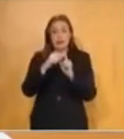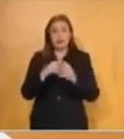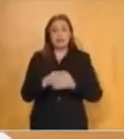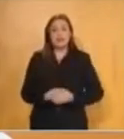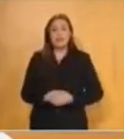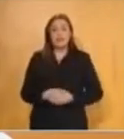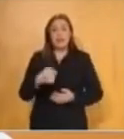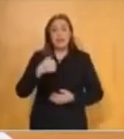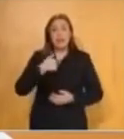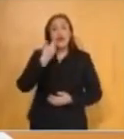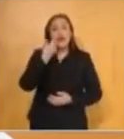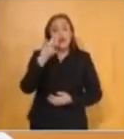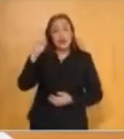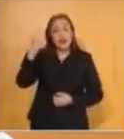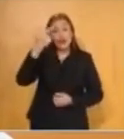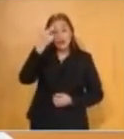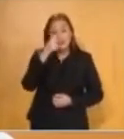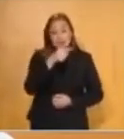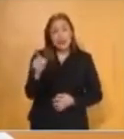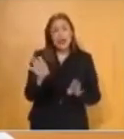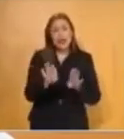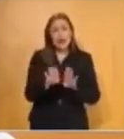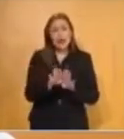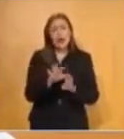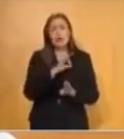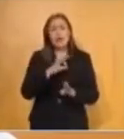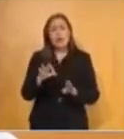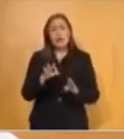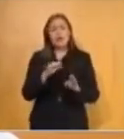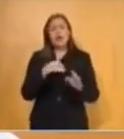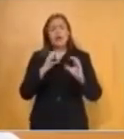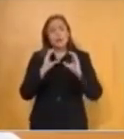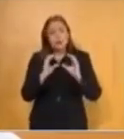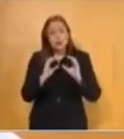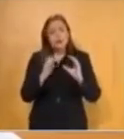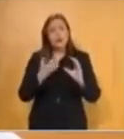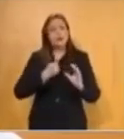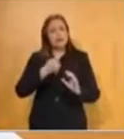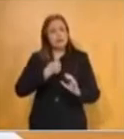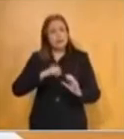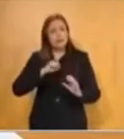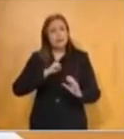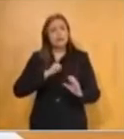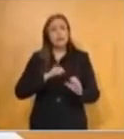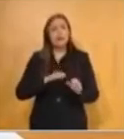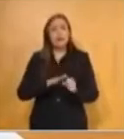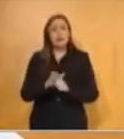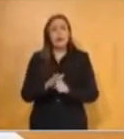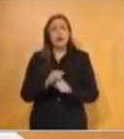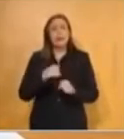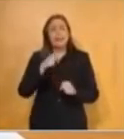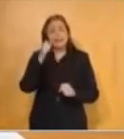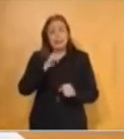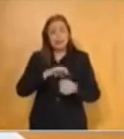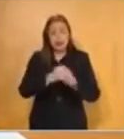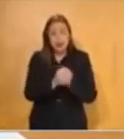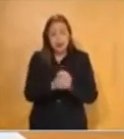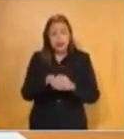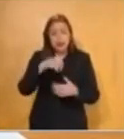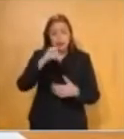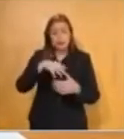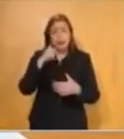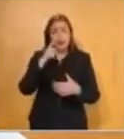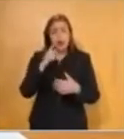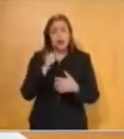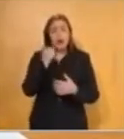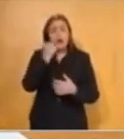I'm going to remind you some of the preventive measures. Wash your hands properly for at least 20 seconds. When sneezing